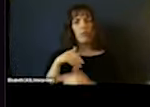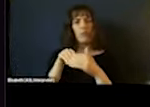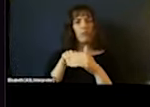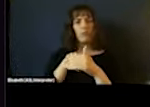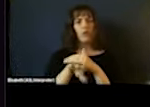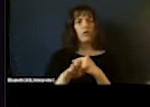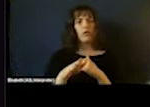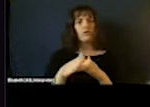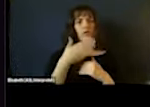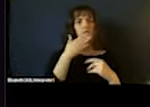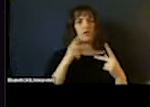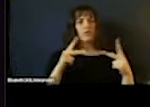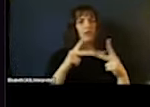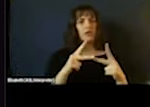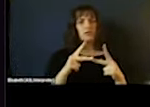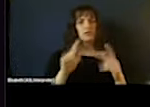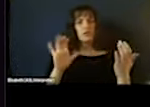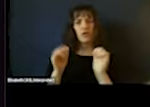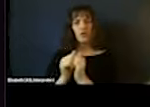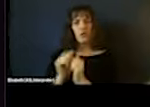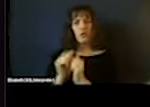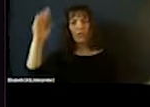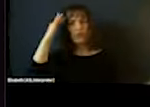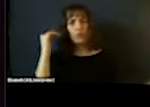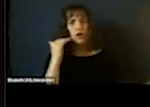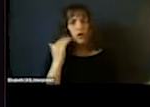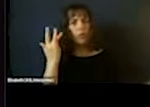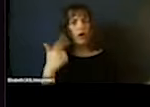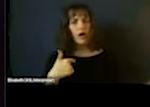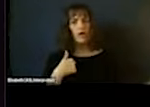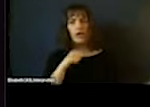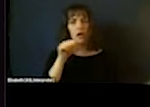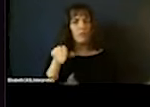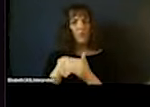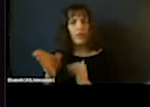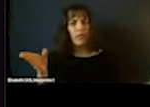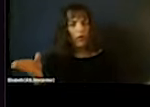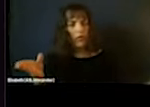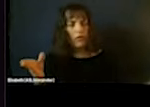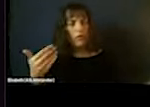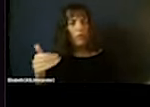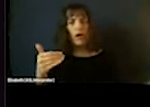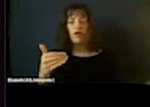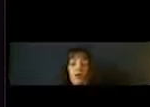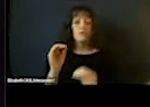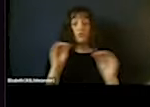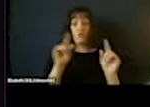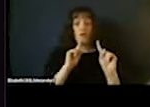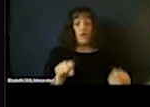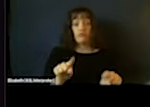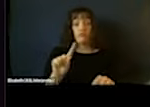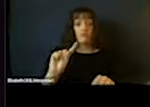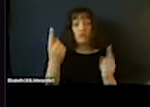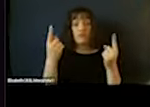of the world. We don't have answer. Yeah, it just happened. So why I can go to the